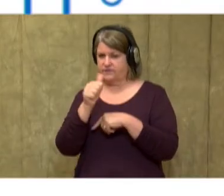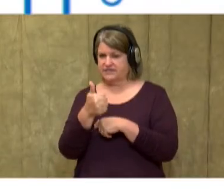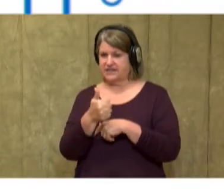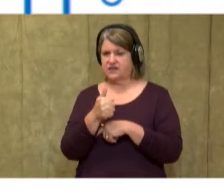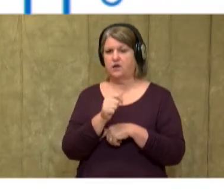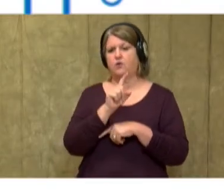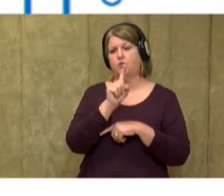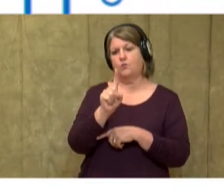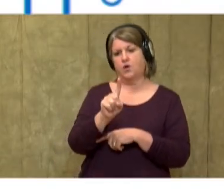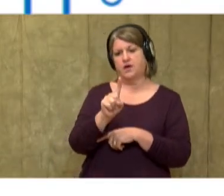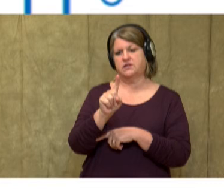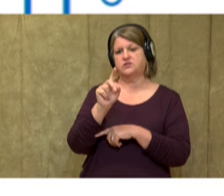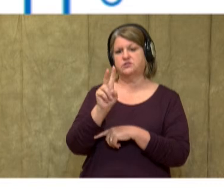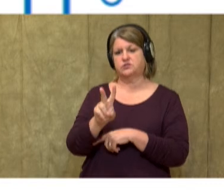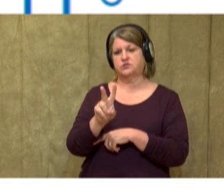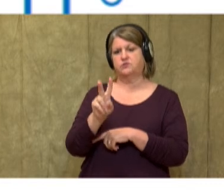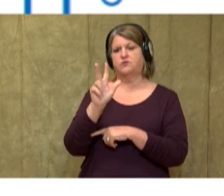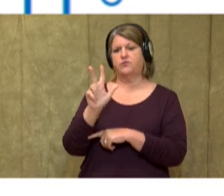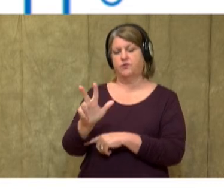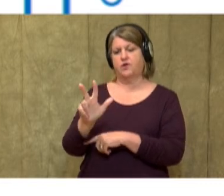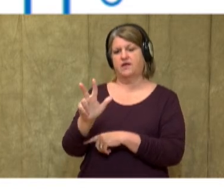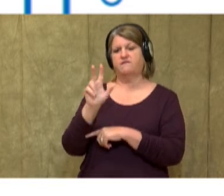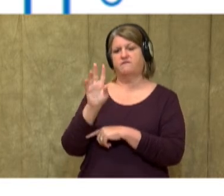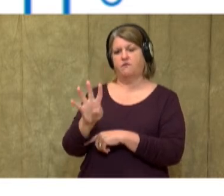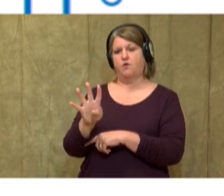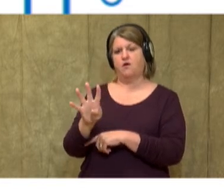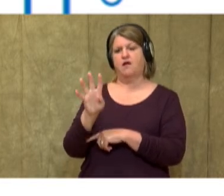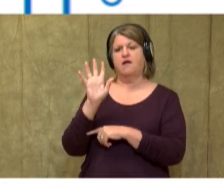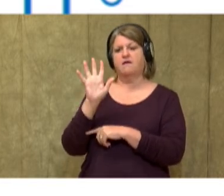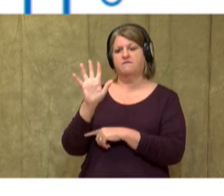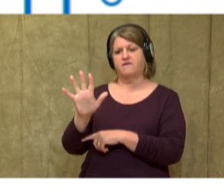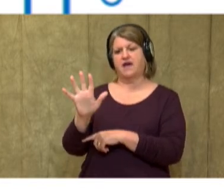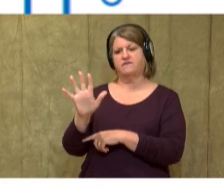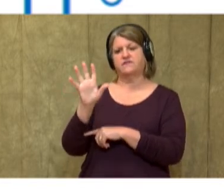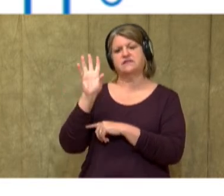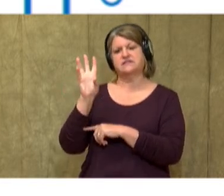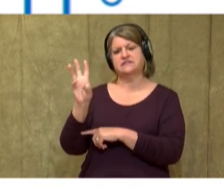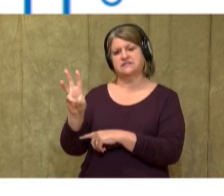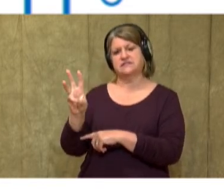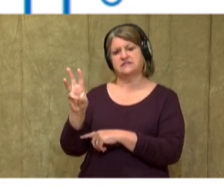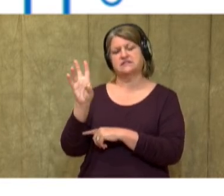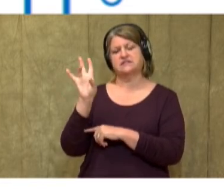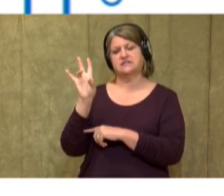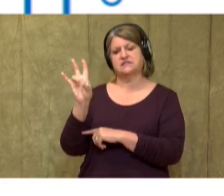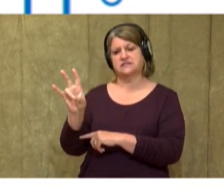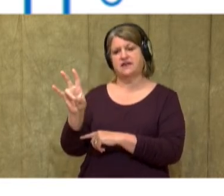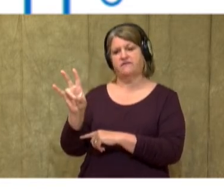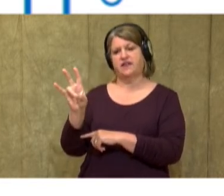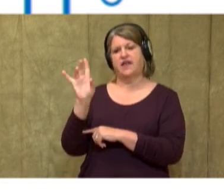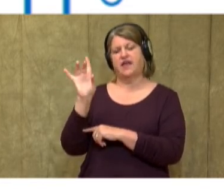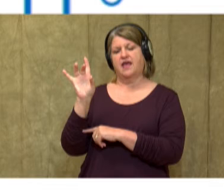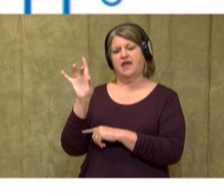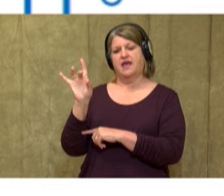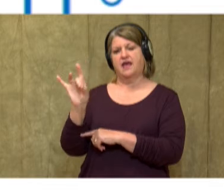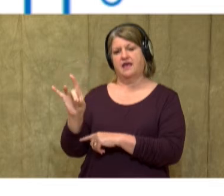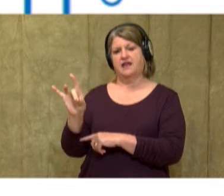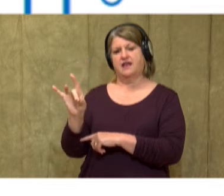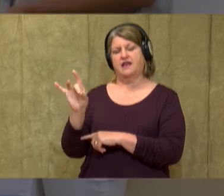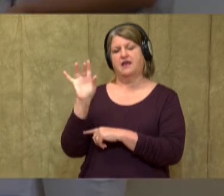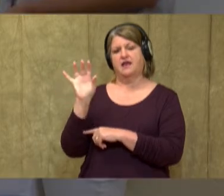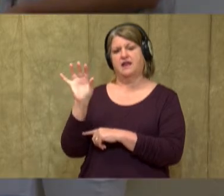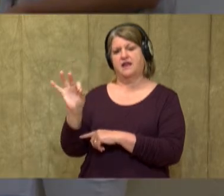1, 2, 3, 4, 5, 6, 7,